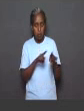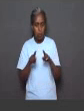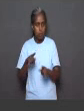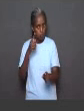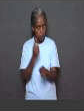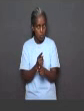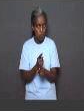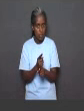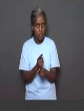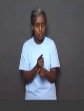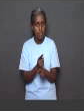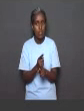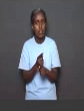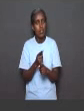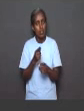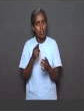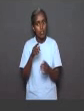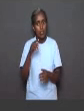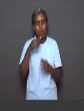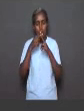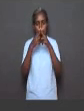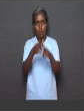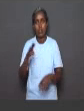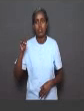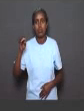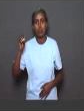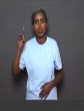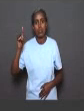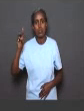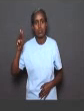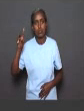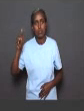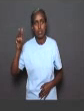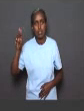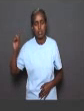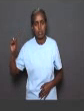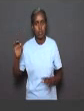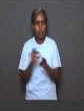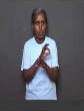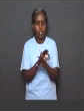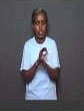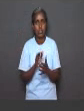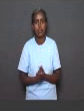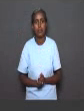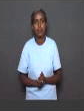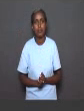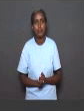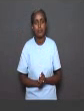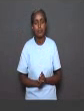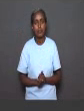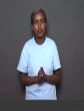You are also correct if you called it a modulus function.